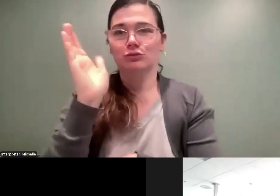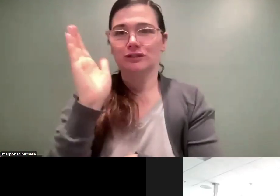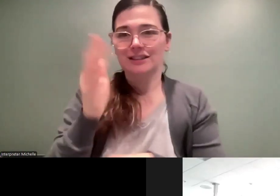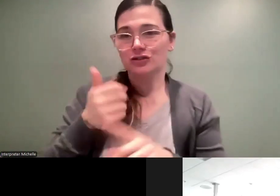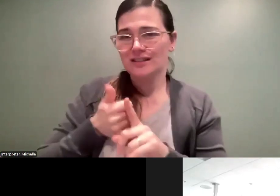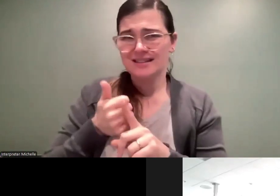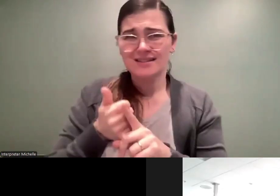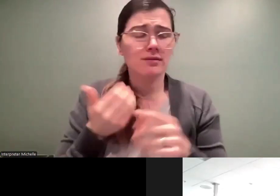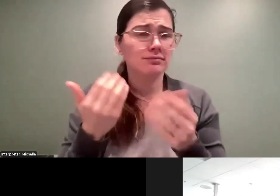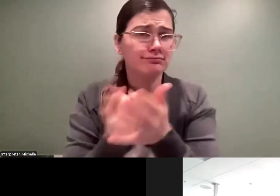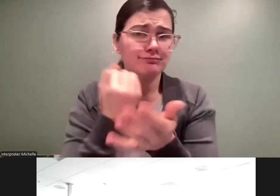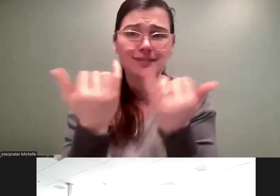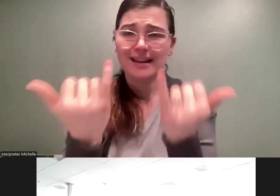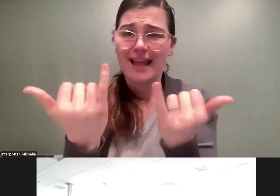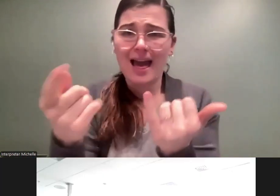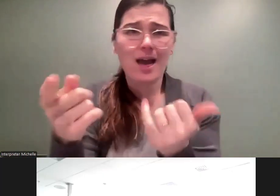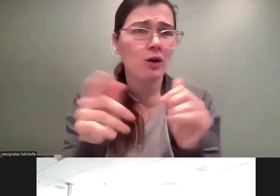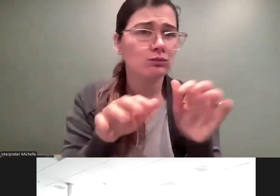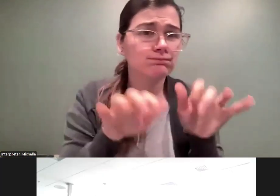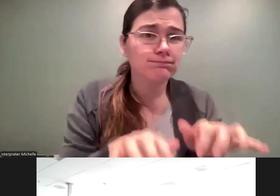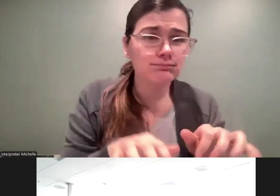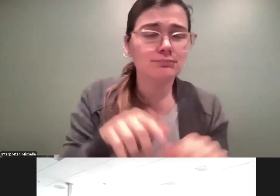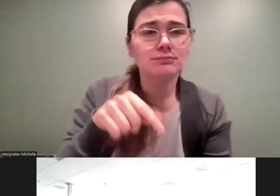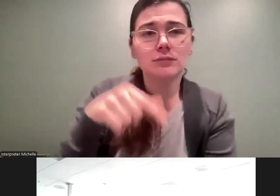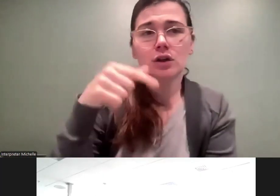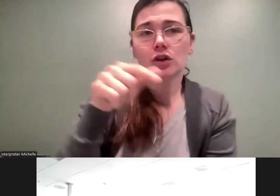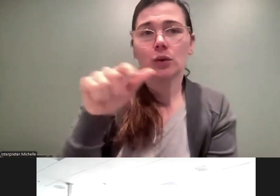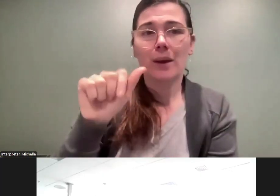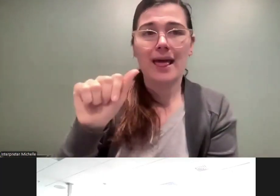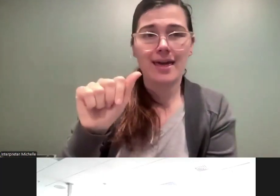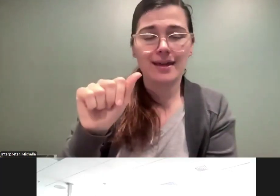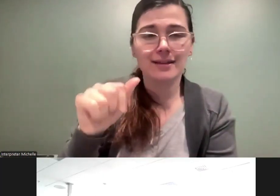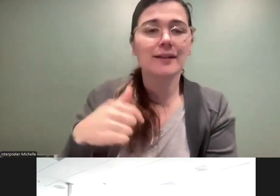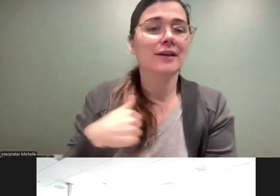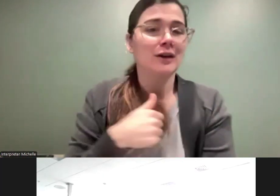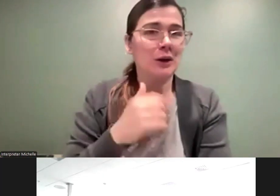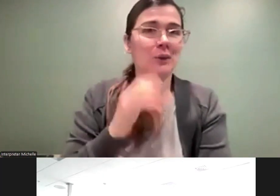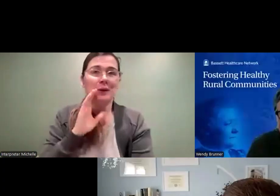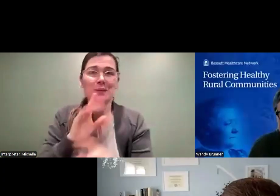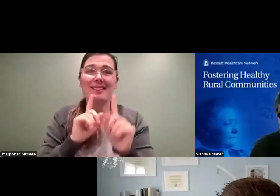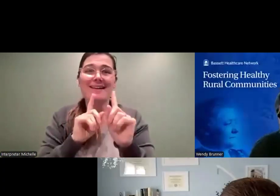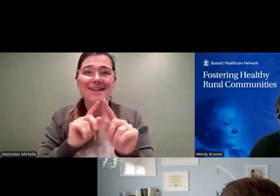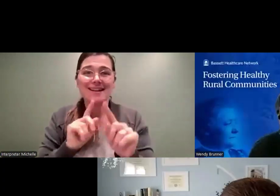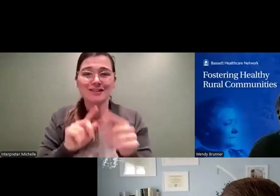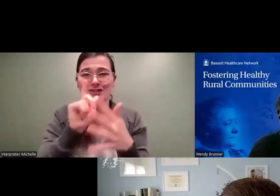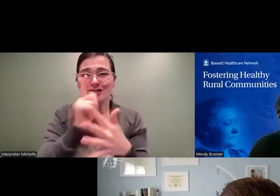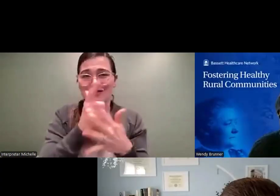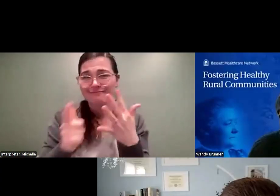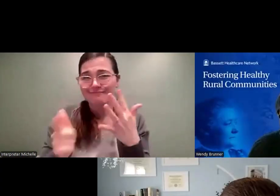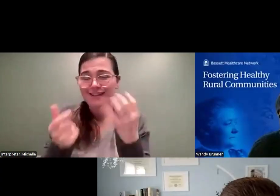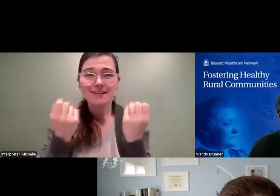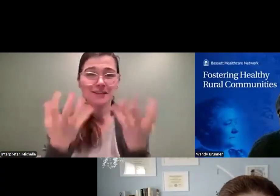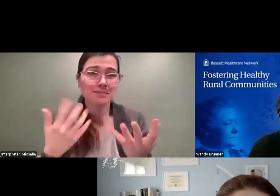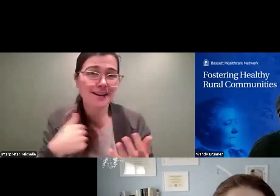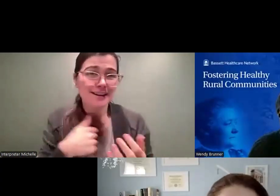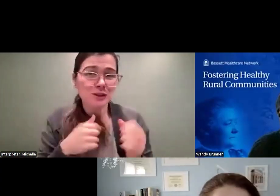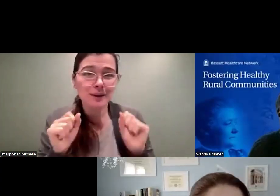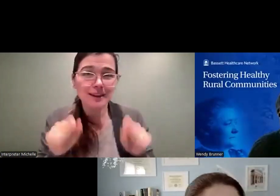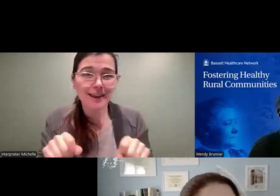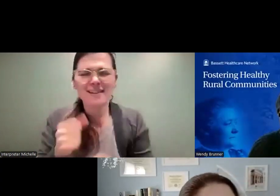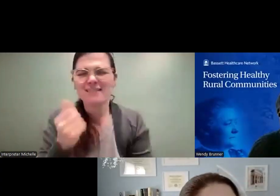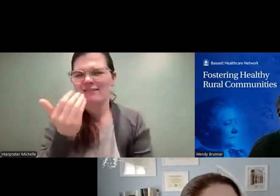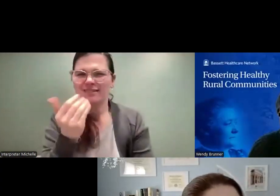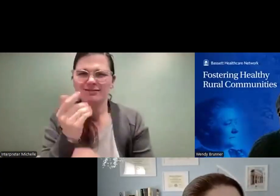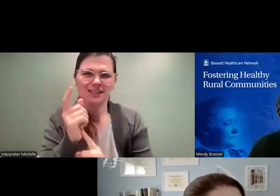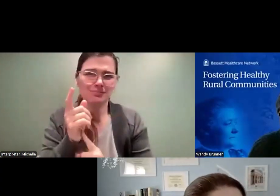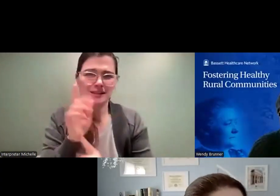go in and put them in at any time down at the Q&A box. We will get to as many as we can. We have about 15 minutes or so. If we